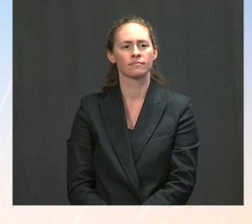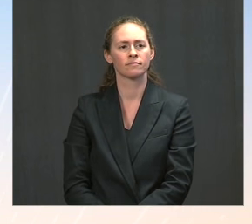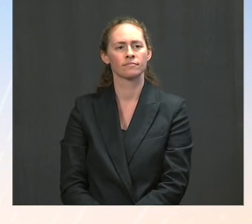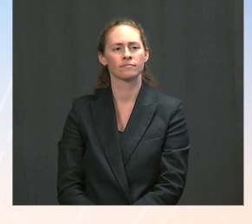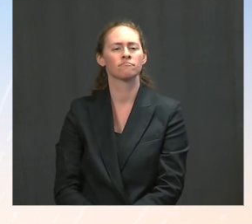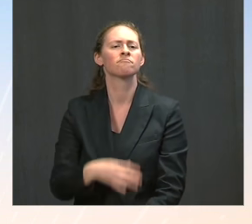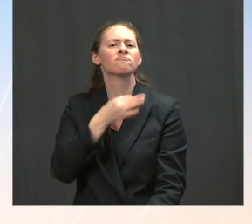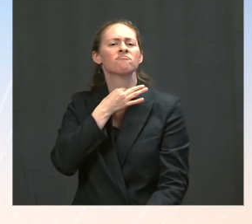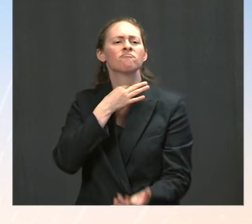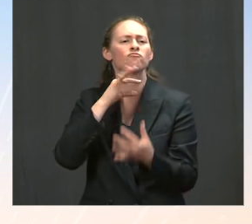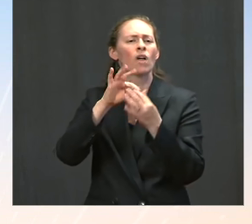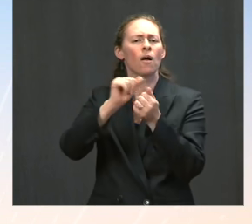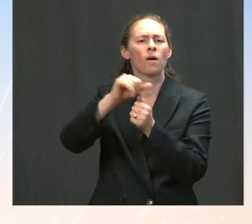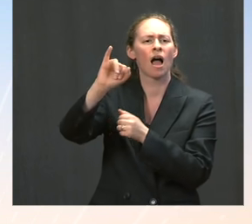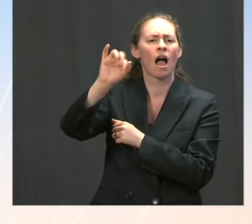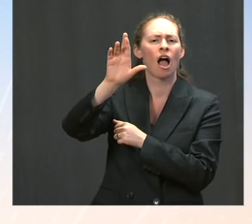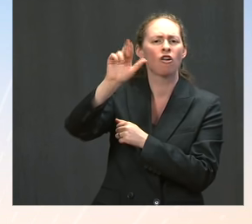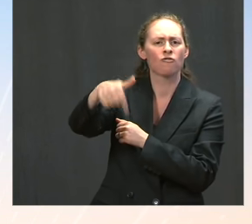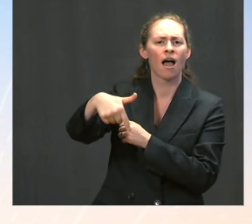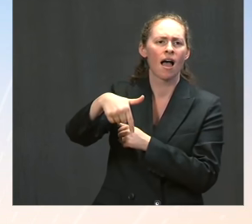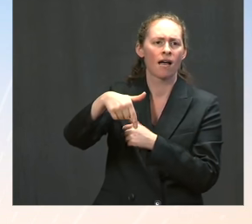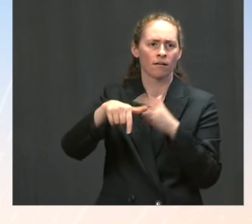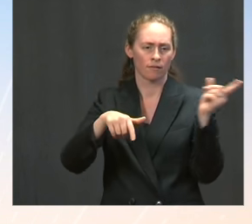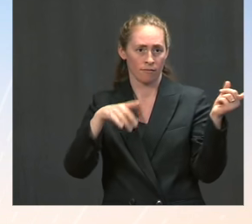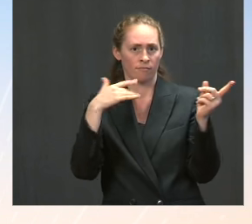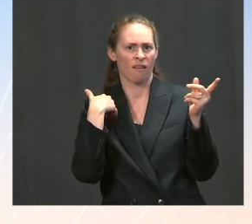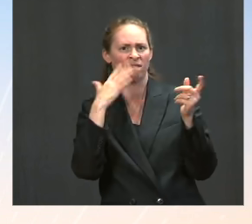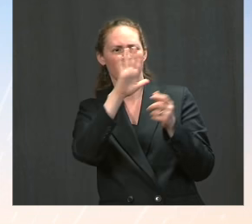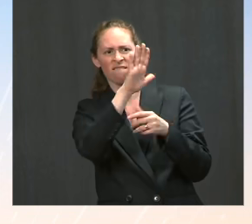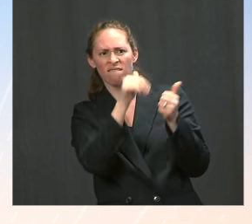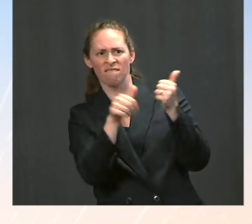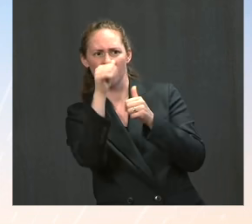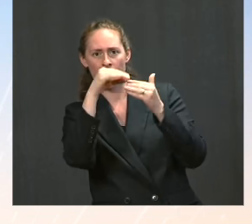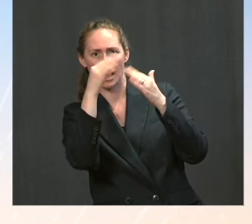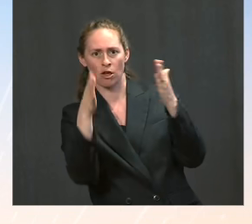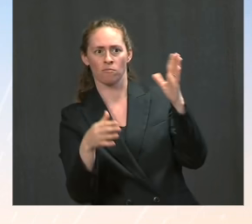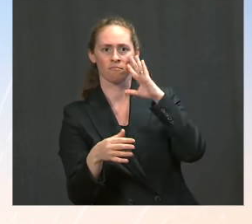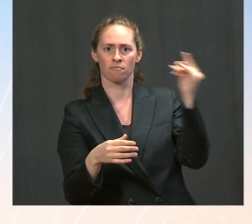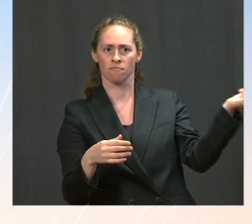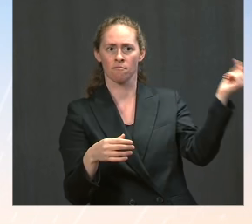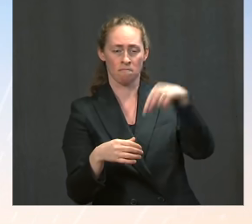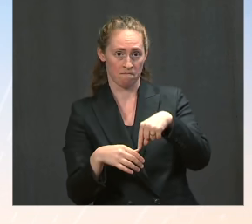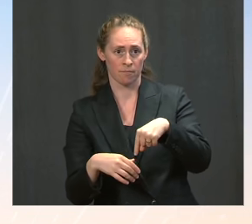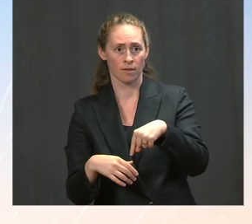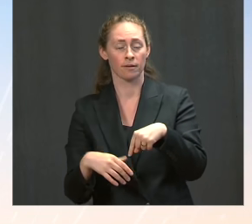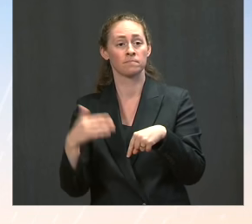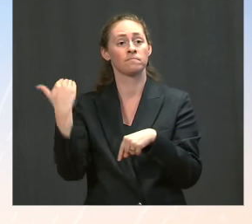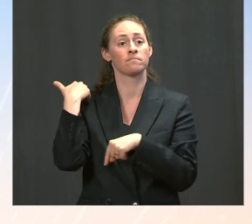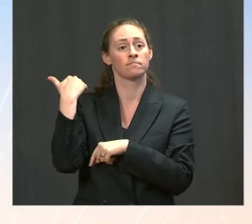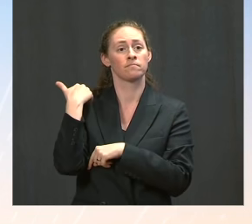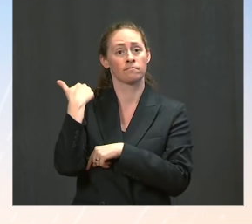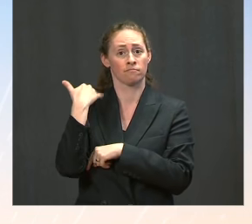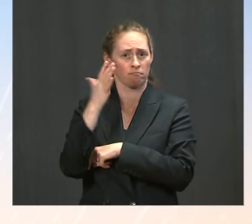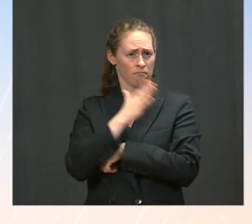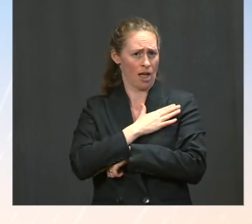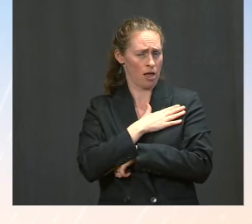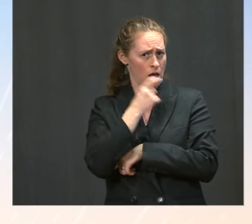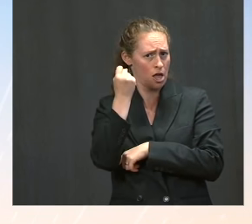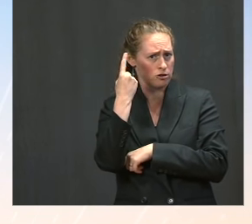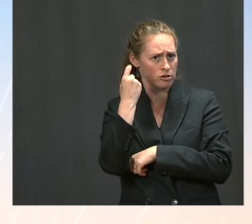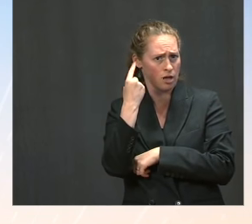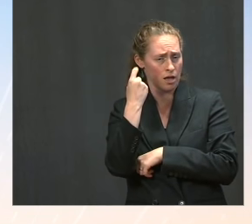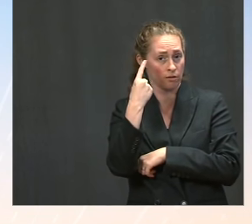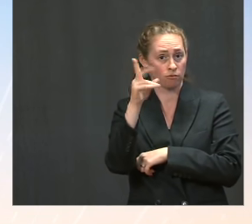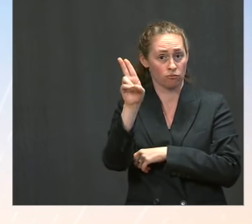will be here Monday. In April, the administration said that the U.S. and Iraq have agreed to eventually withdraw